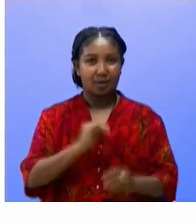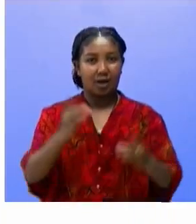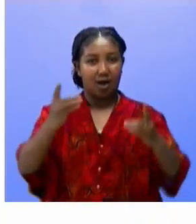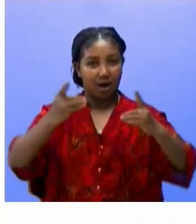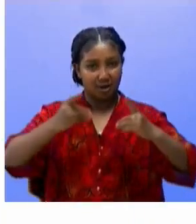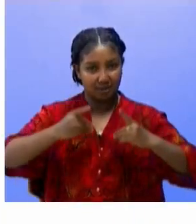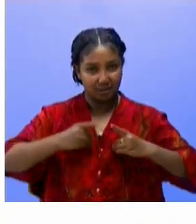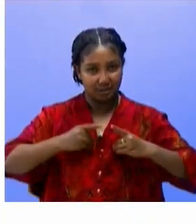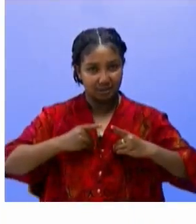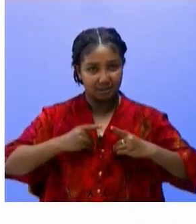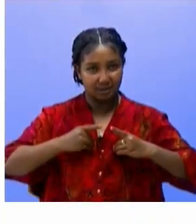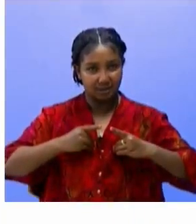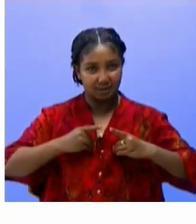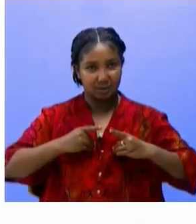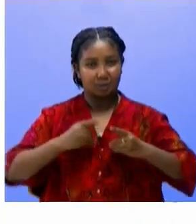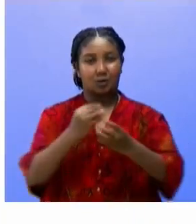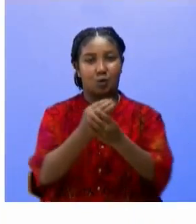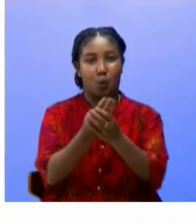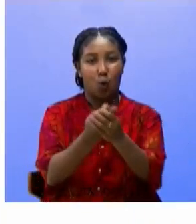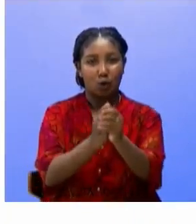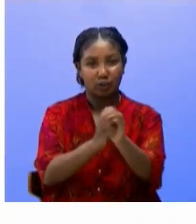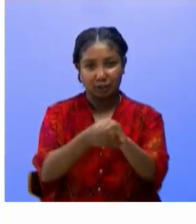had washed